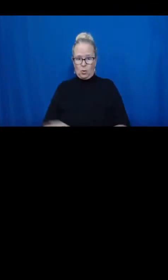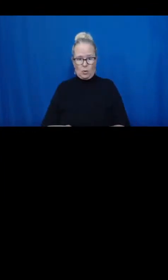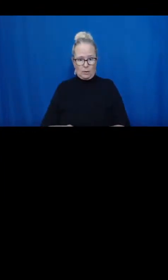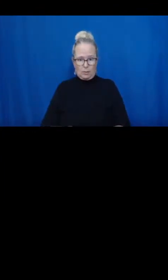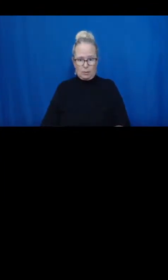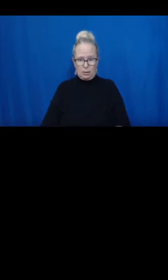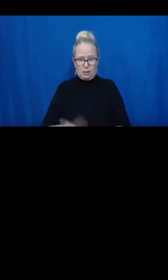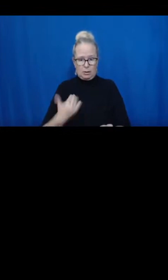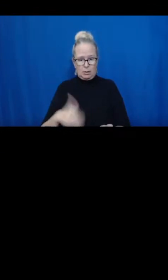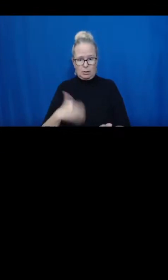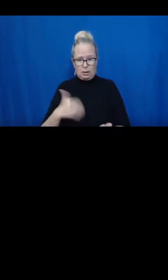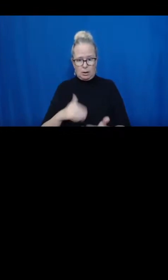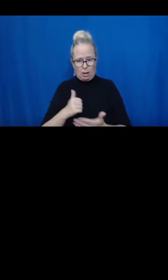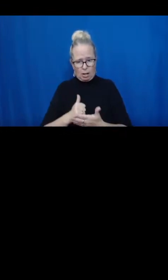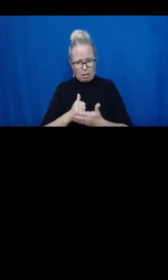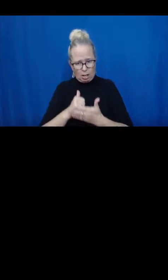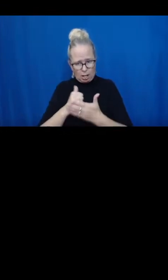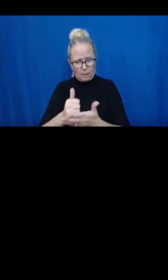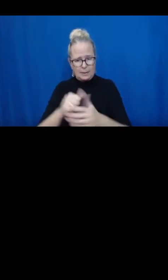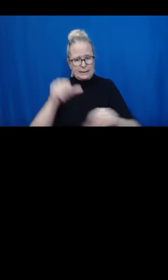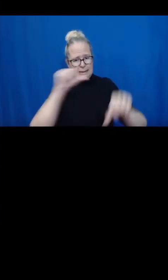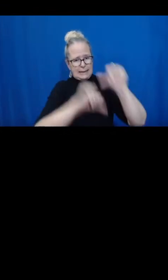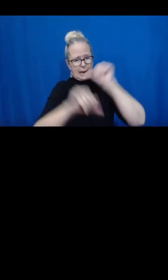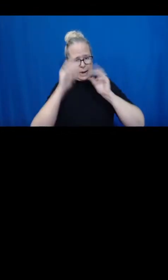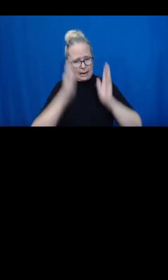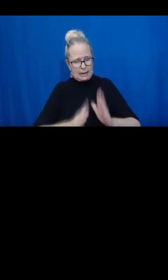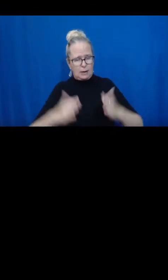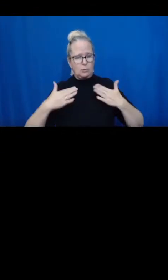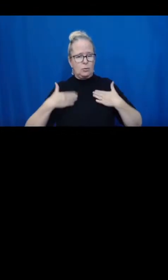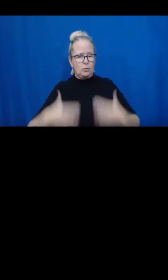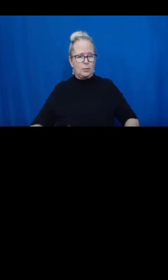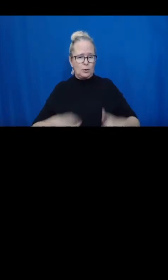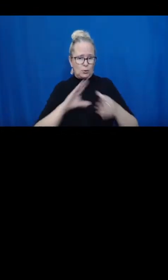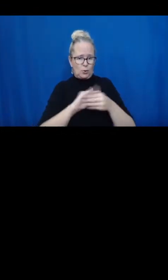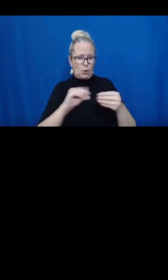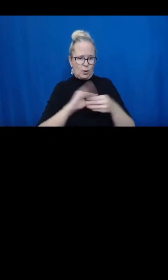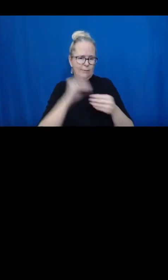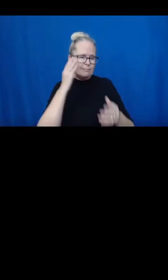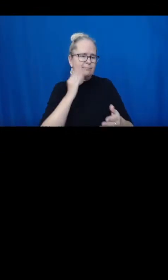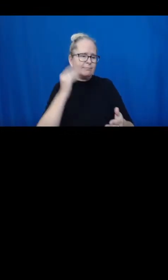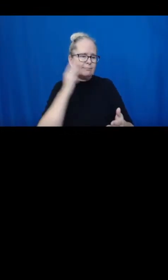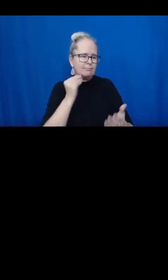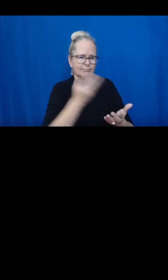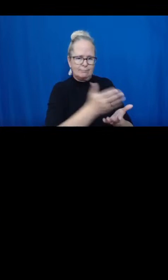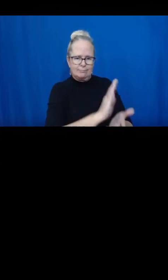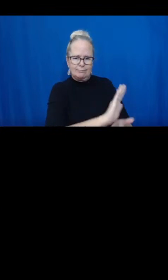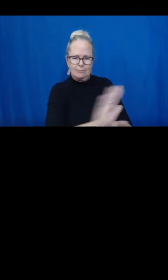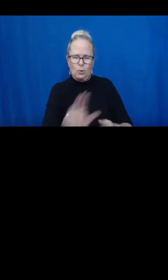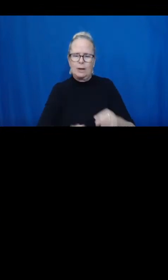Thank you so very much, Dr. West. That was an excellent summation. Thank you.